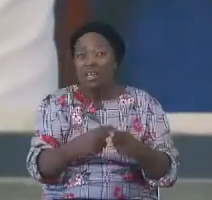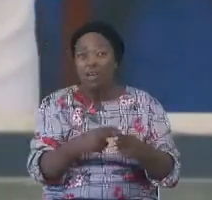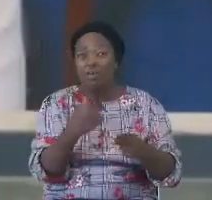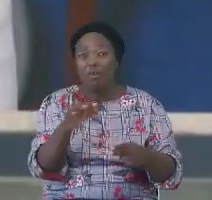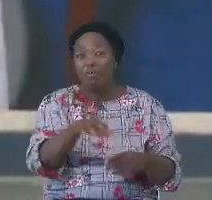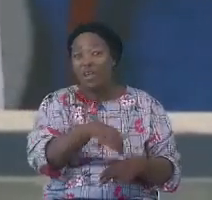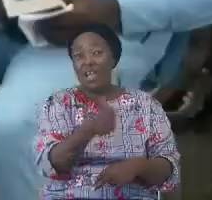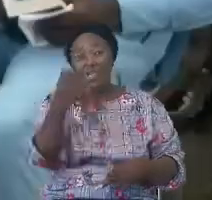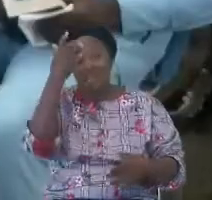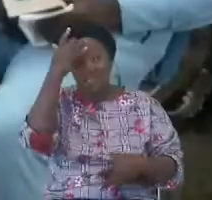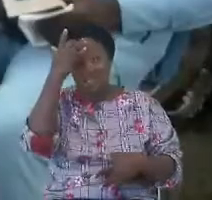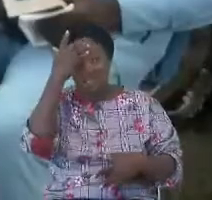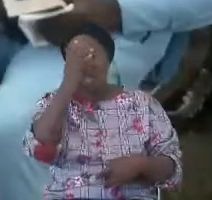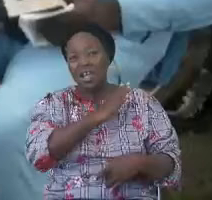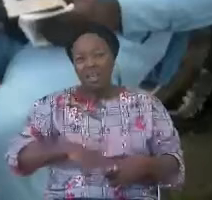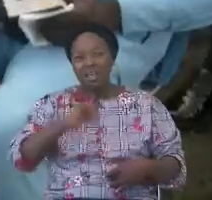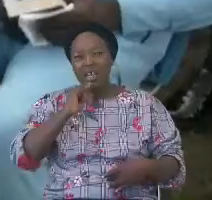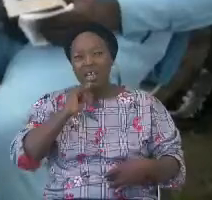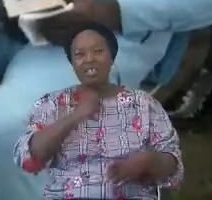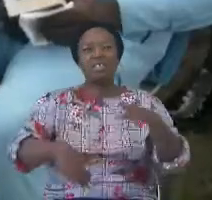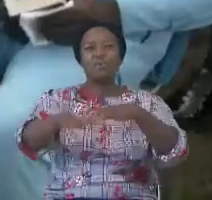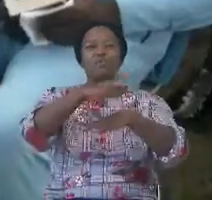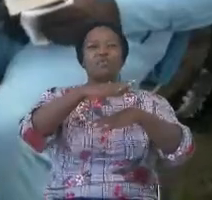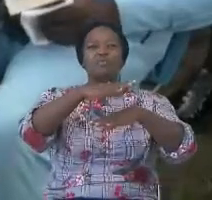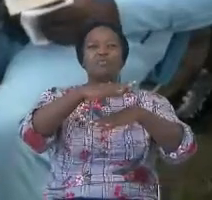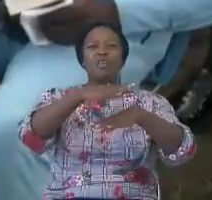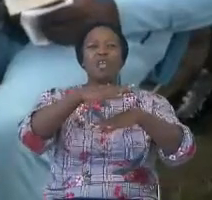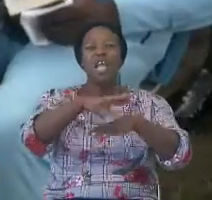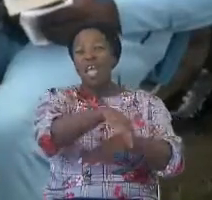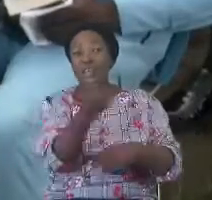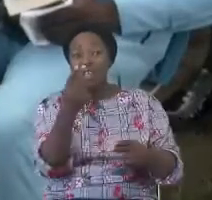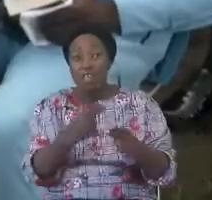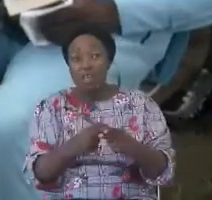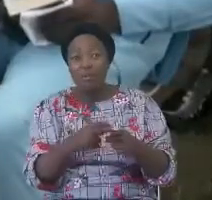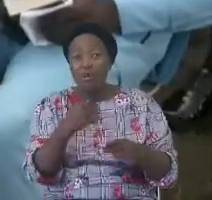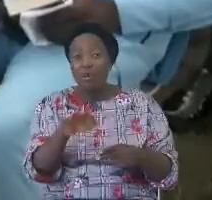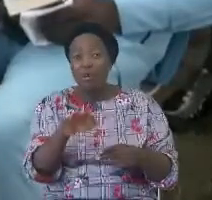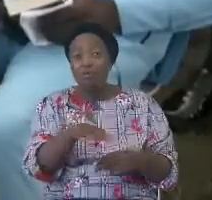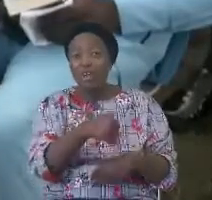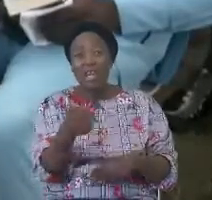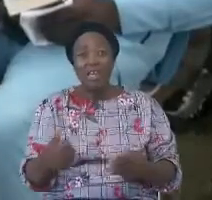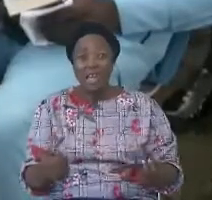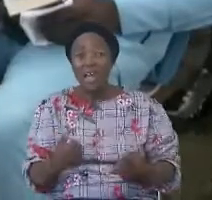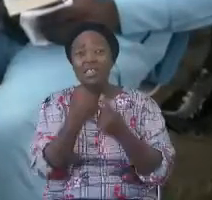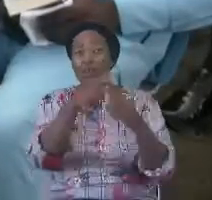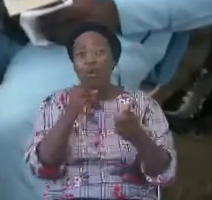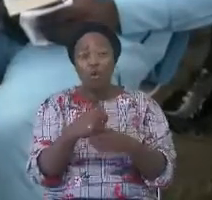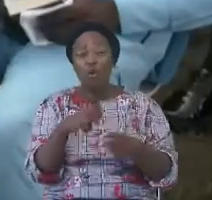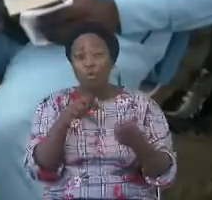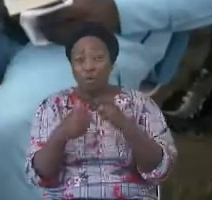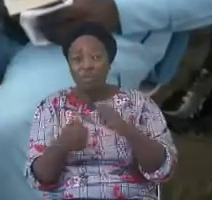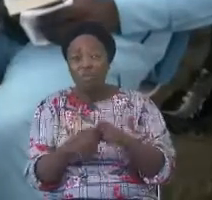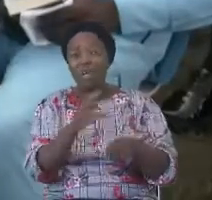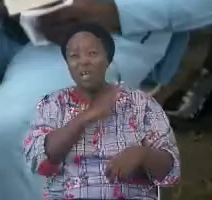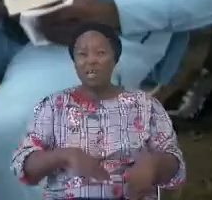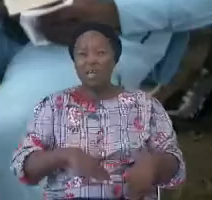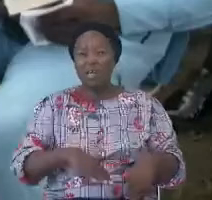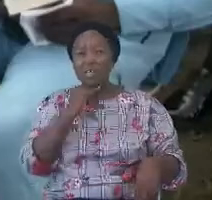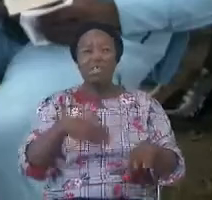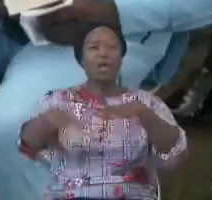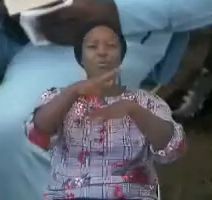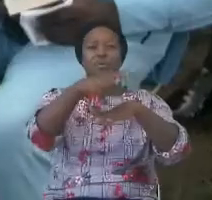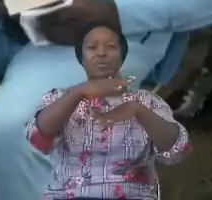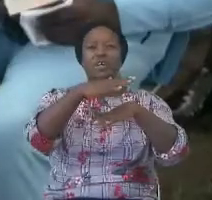christ is above any name of any sickness christ is above and in